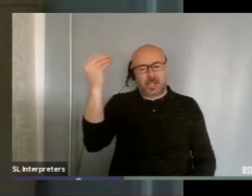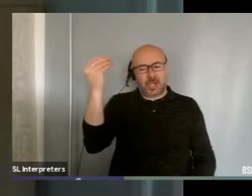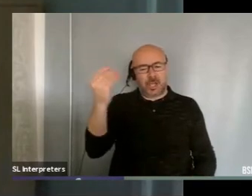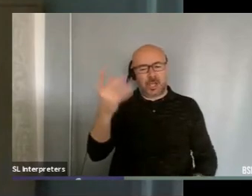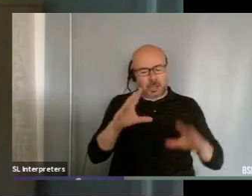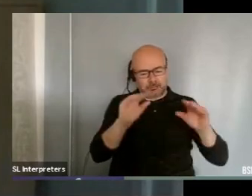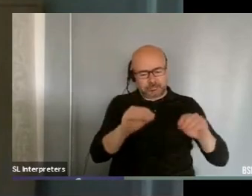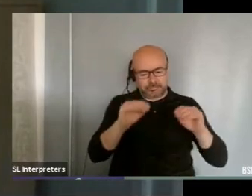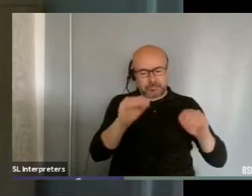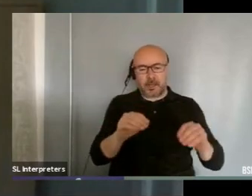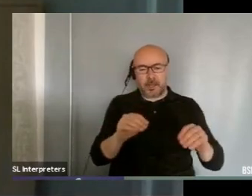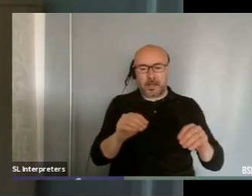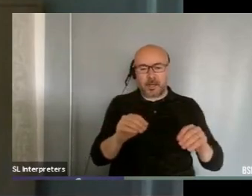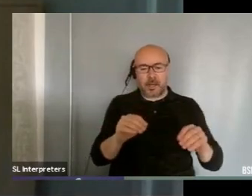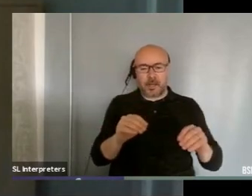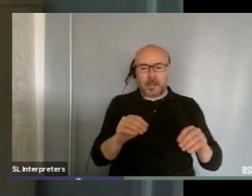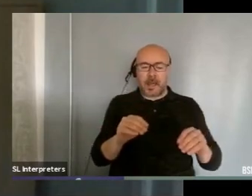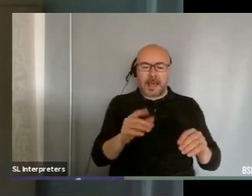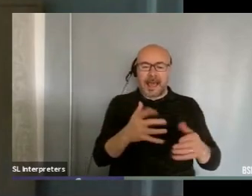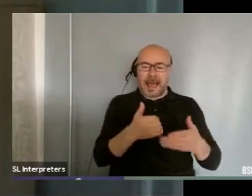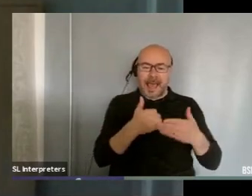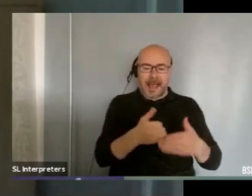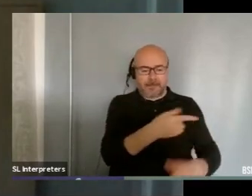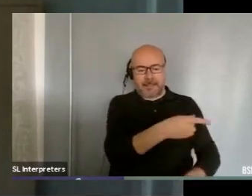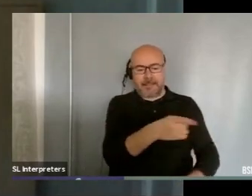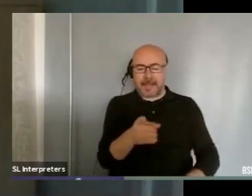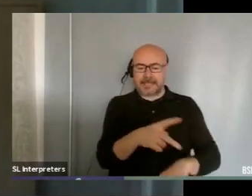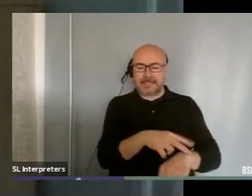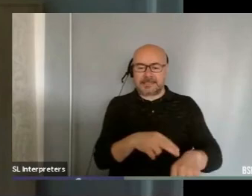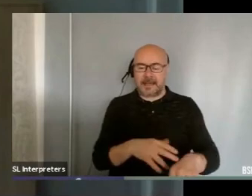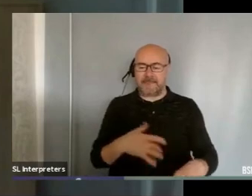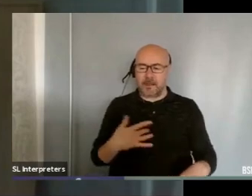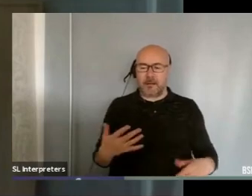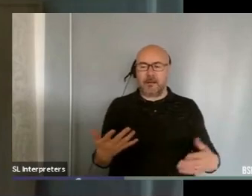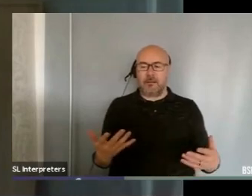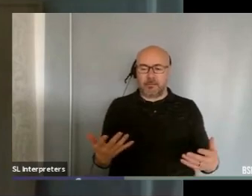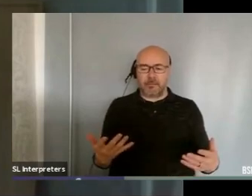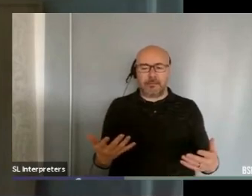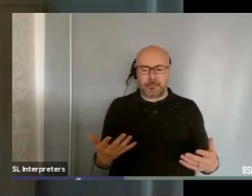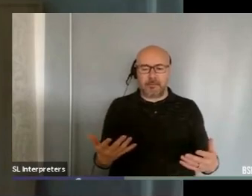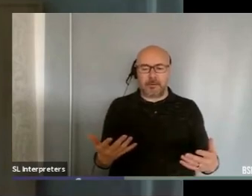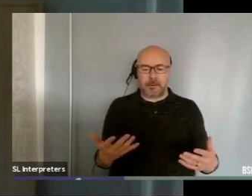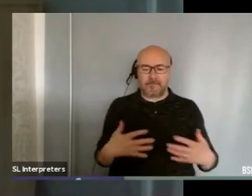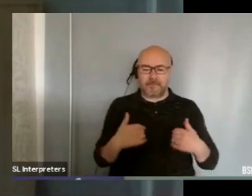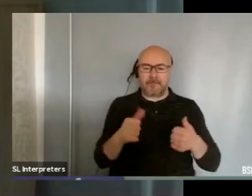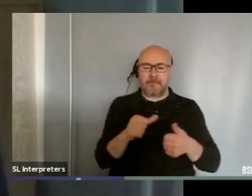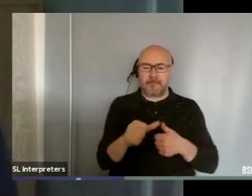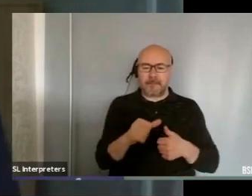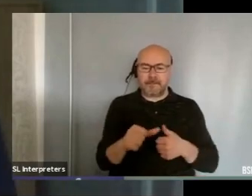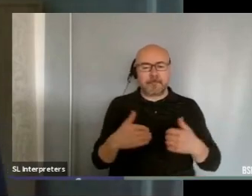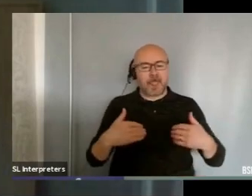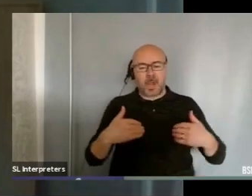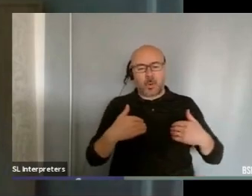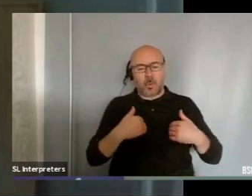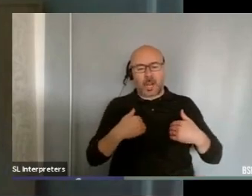cross a path that helps repair that damage, and often, and I think we as an organisation have very deliberately